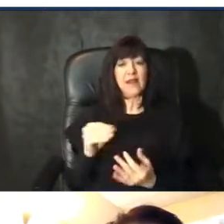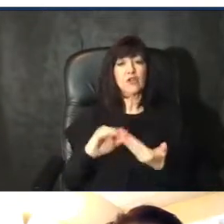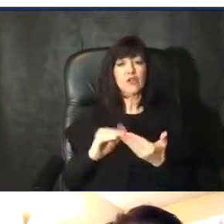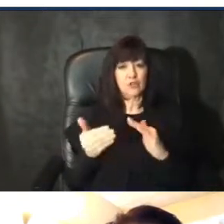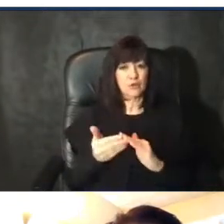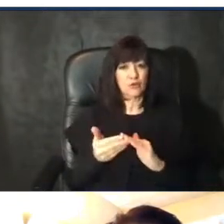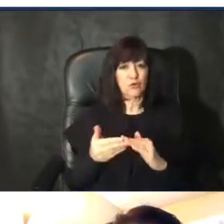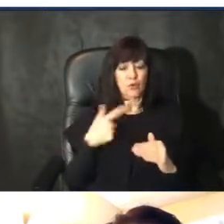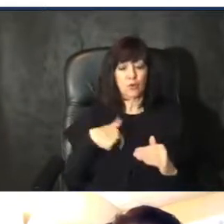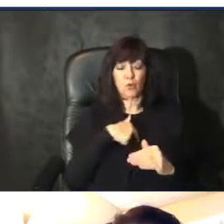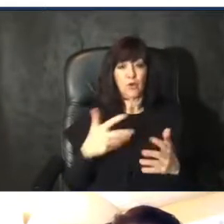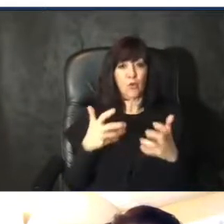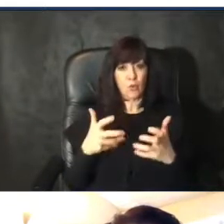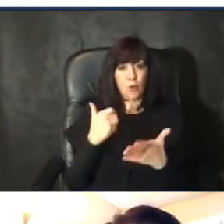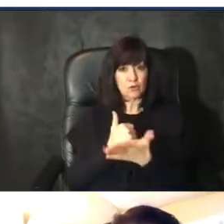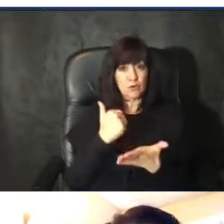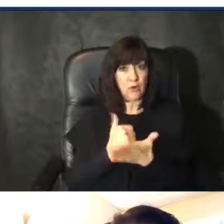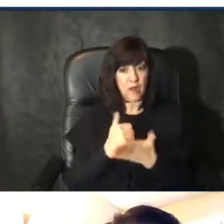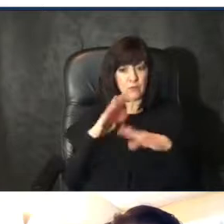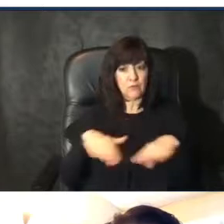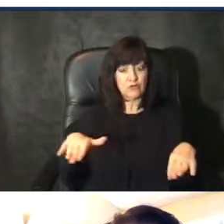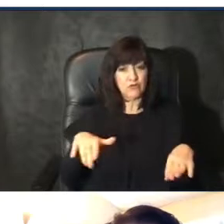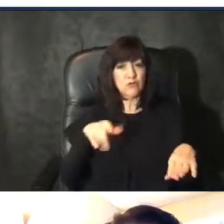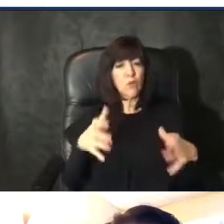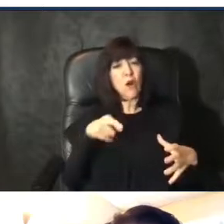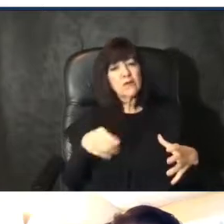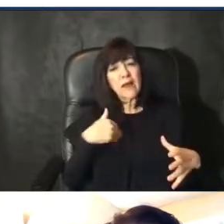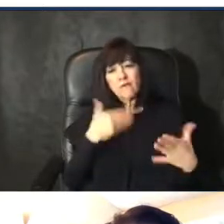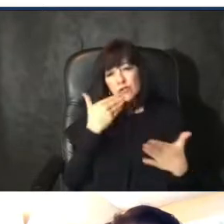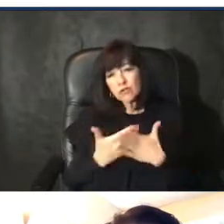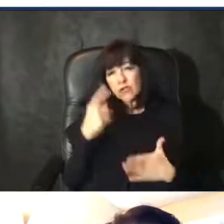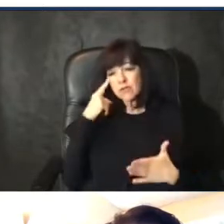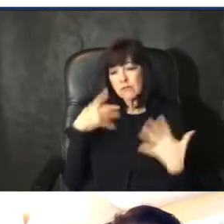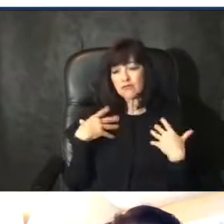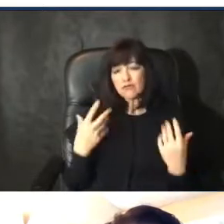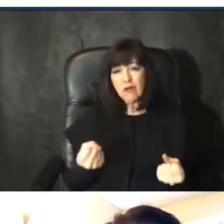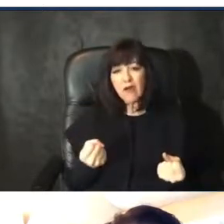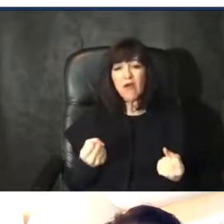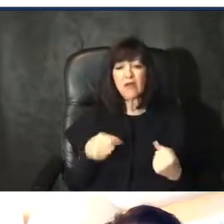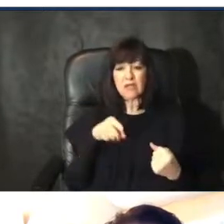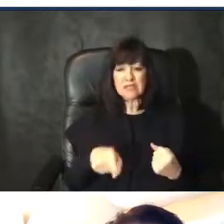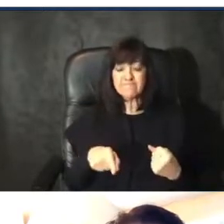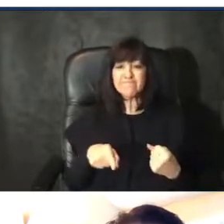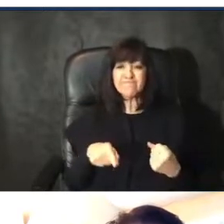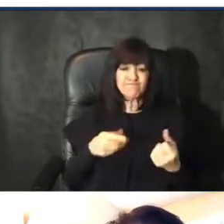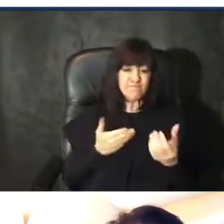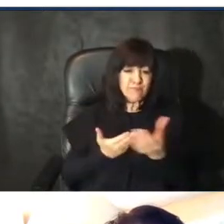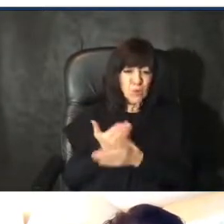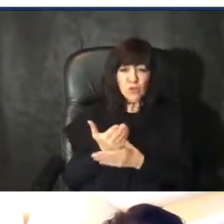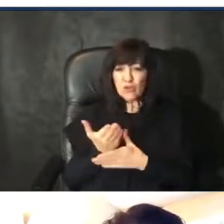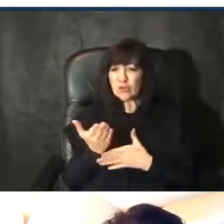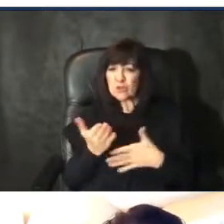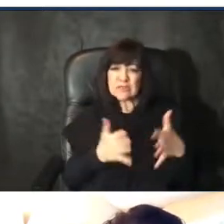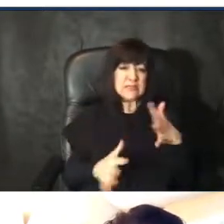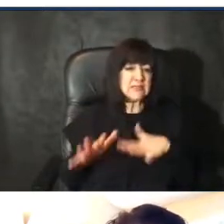to help children have good mental health and we want to support them if they're experiencing difficulty, we also have to make sure that we're